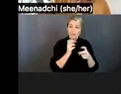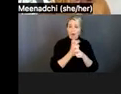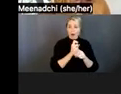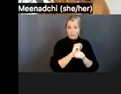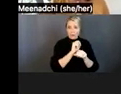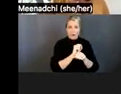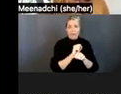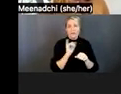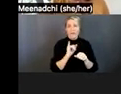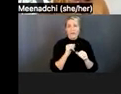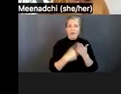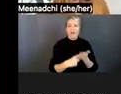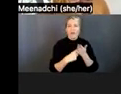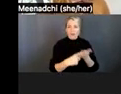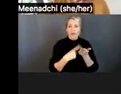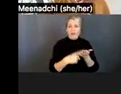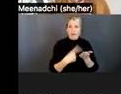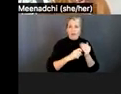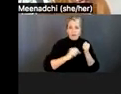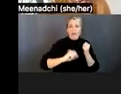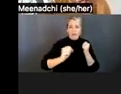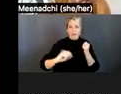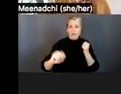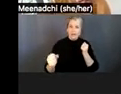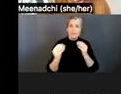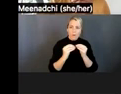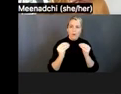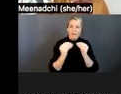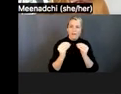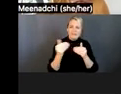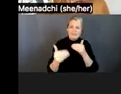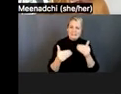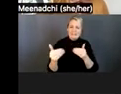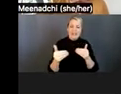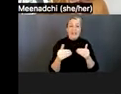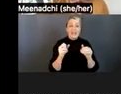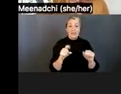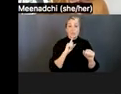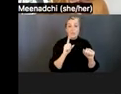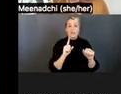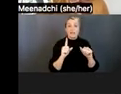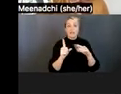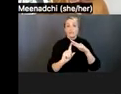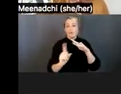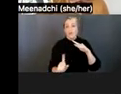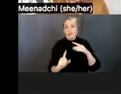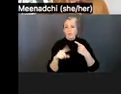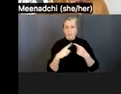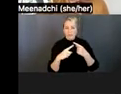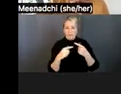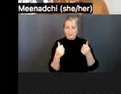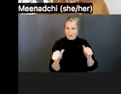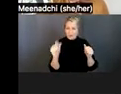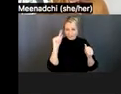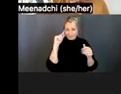things forever and ever and ever, and can really, really, really drown in meaning making. If you